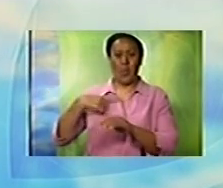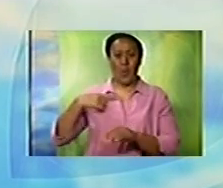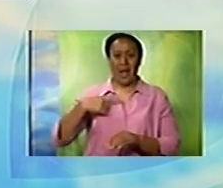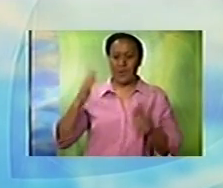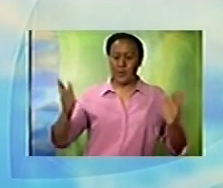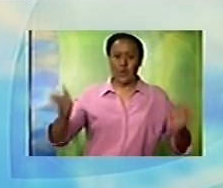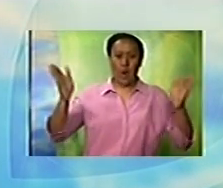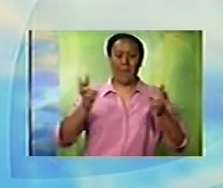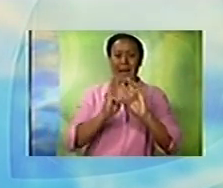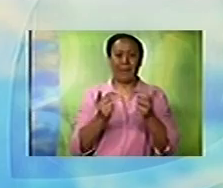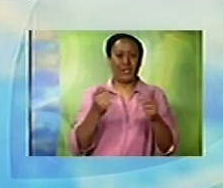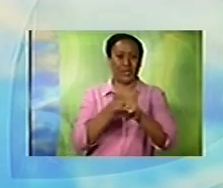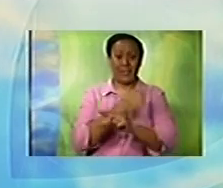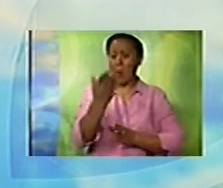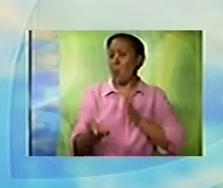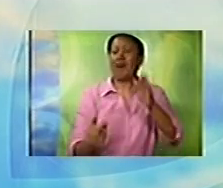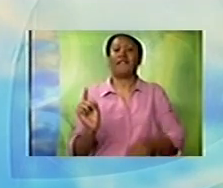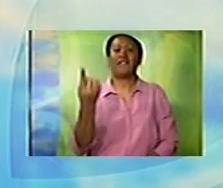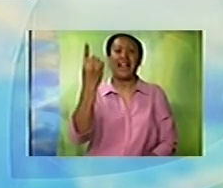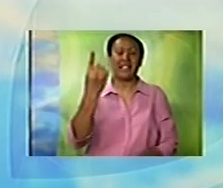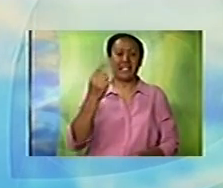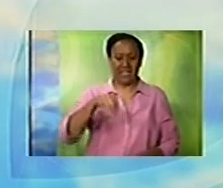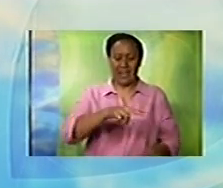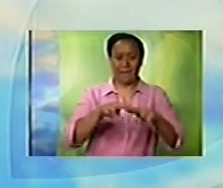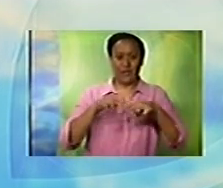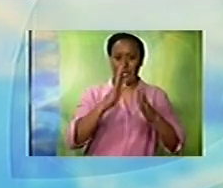climate change. The award was the first of its kind for a town